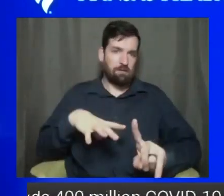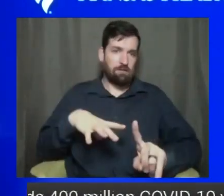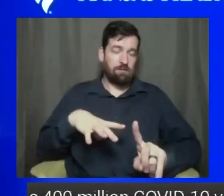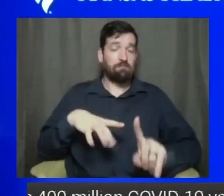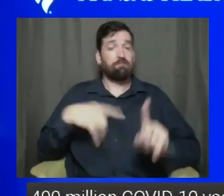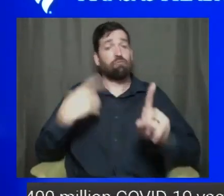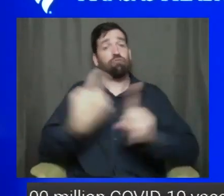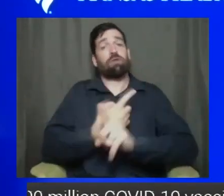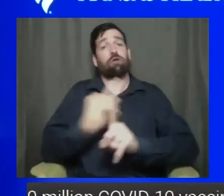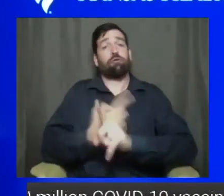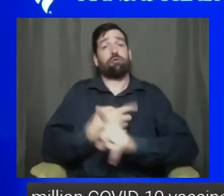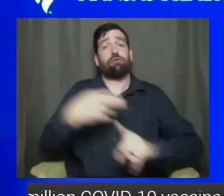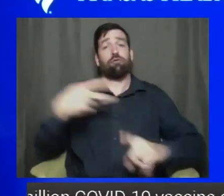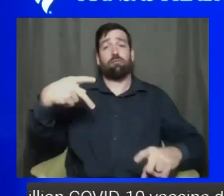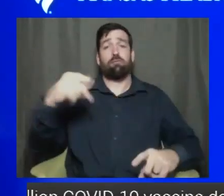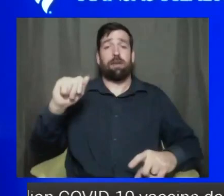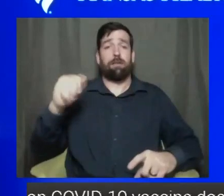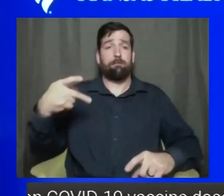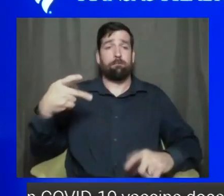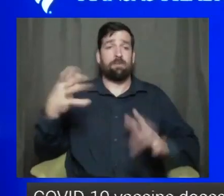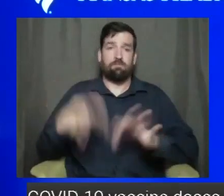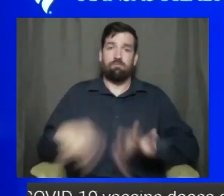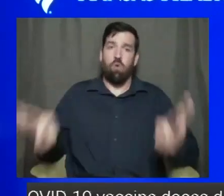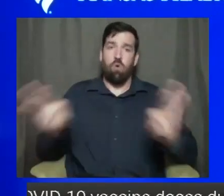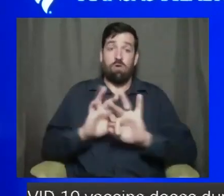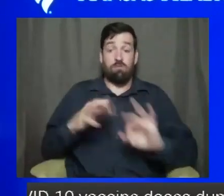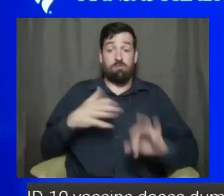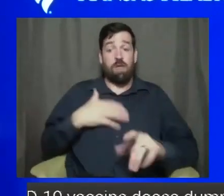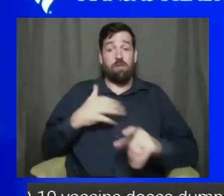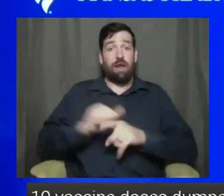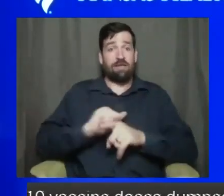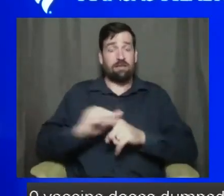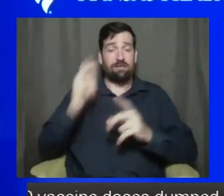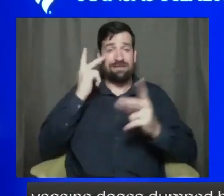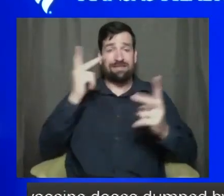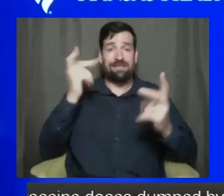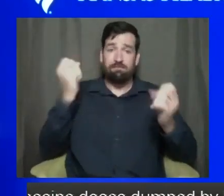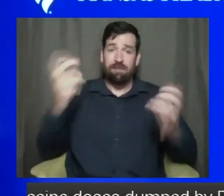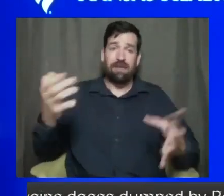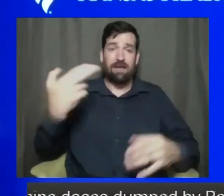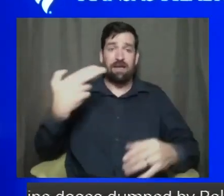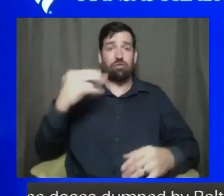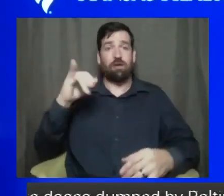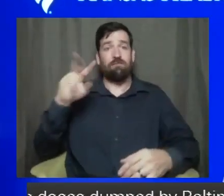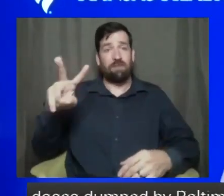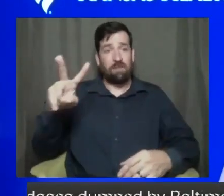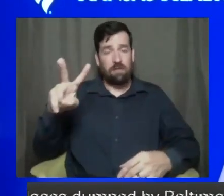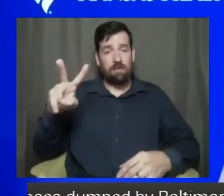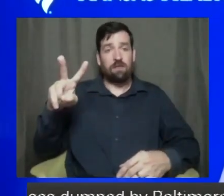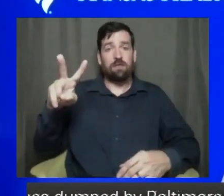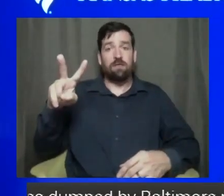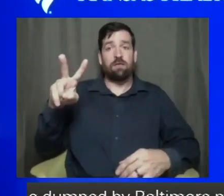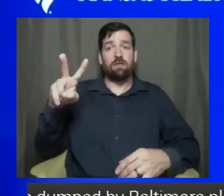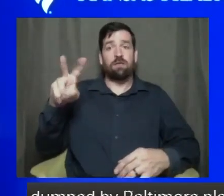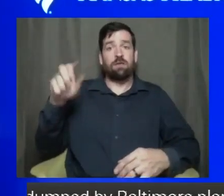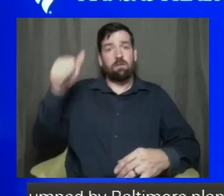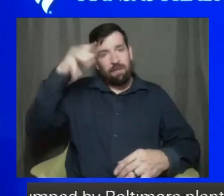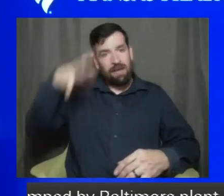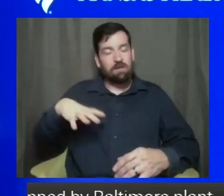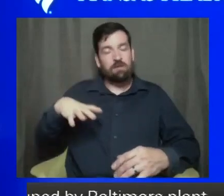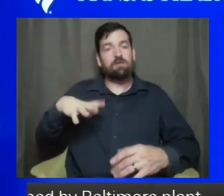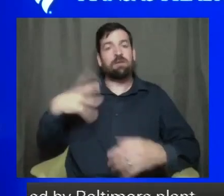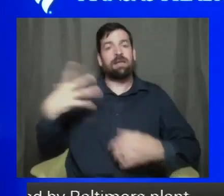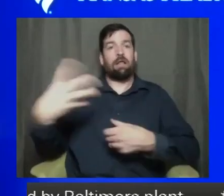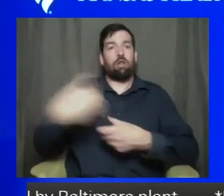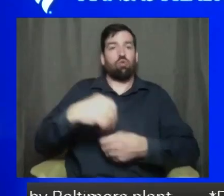is important. In my practice, I see a lot of HIV positive men or men who have sex with men. We even do anal pap smears on them to look